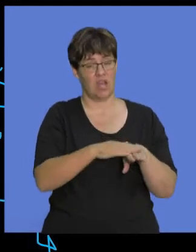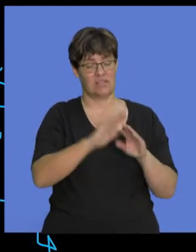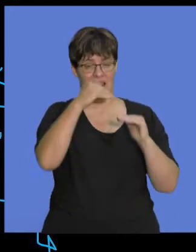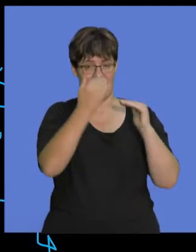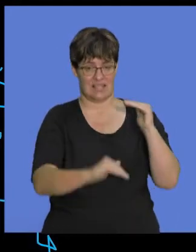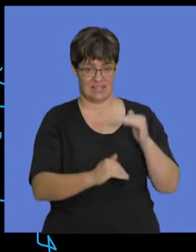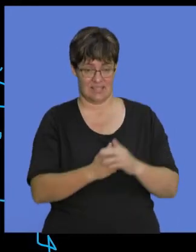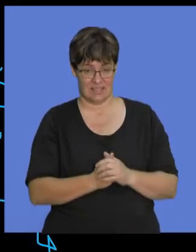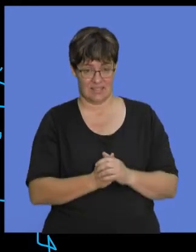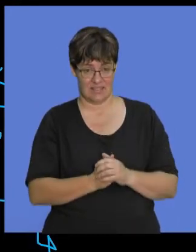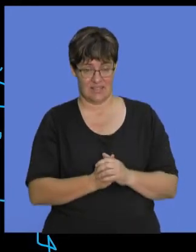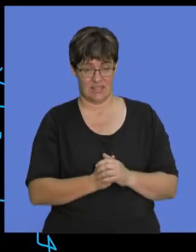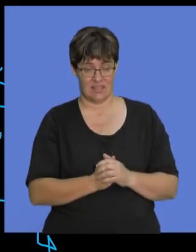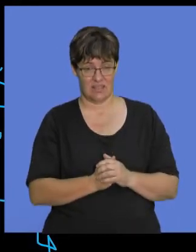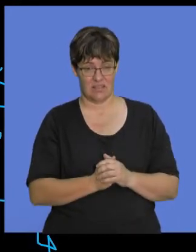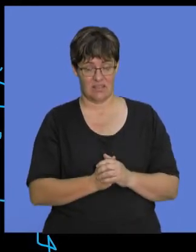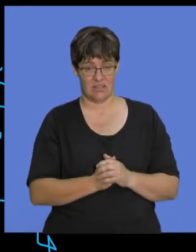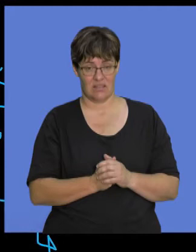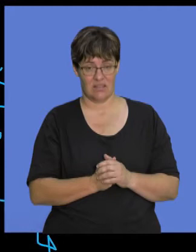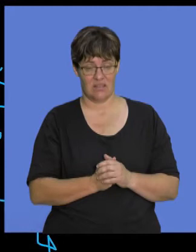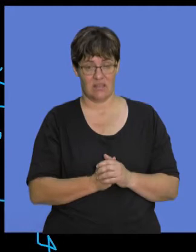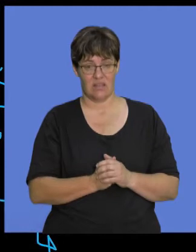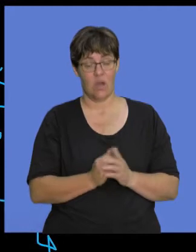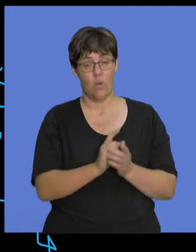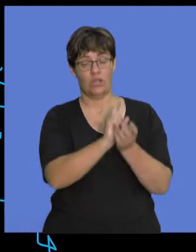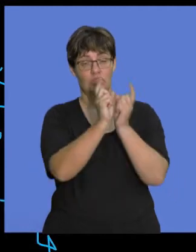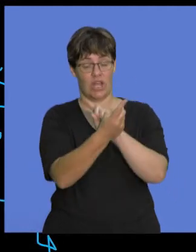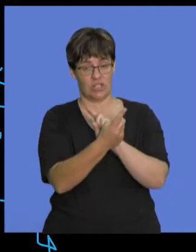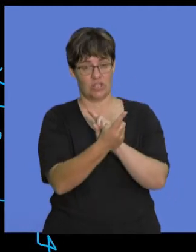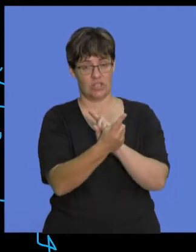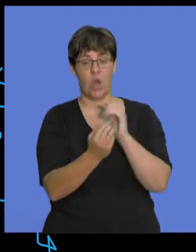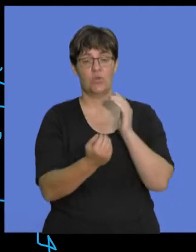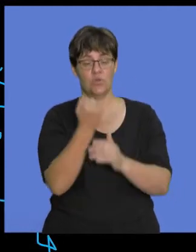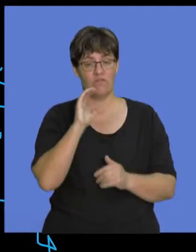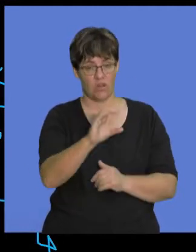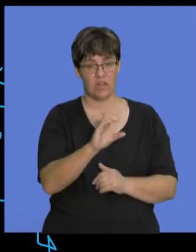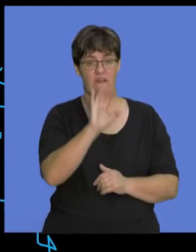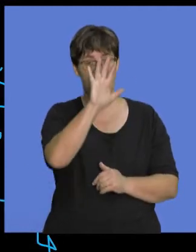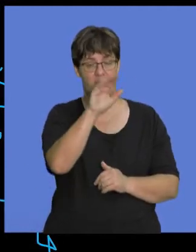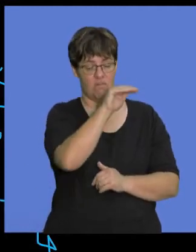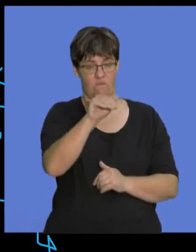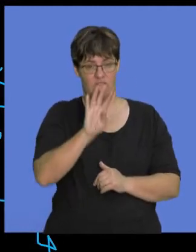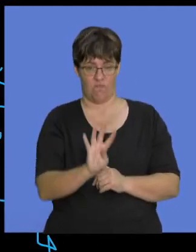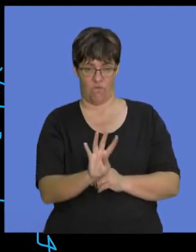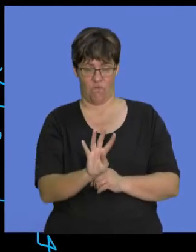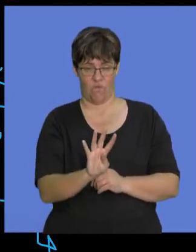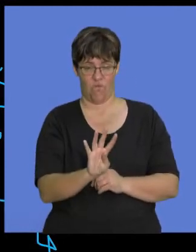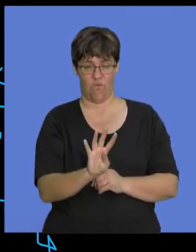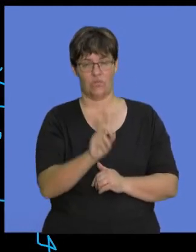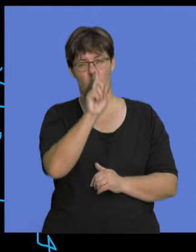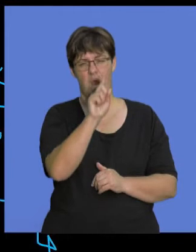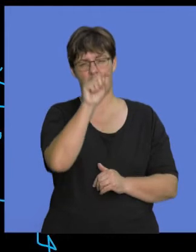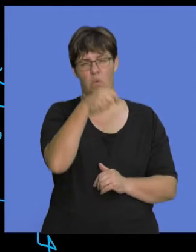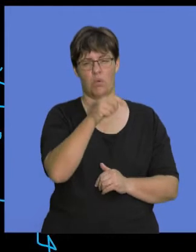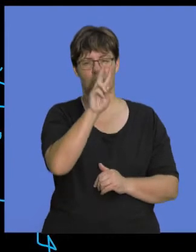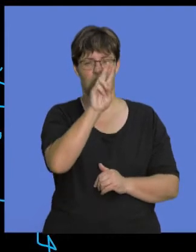charge actually decreases, right? So if we change the distance, the new force would be 5 over 4, okay,